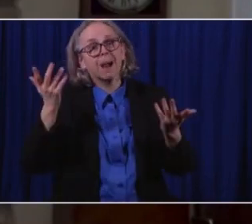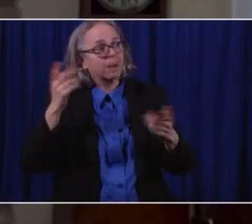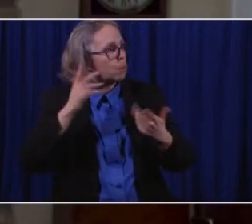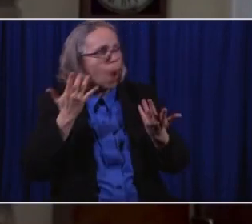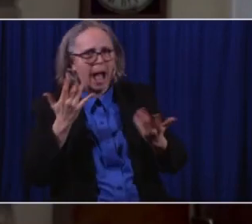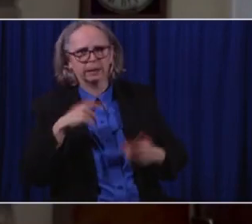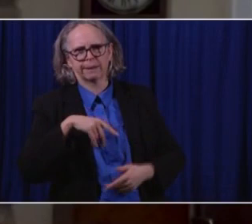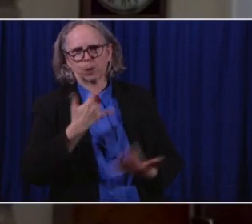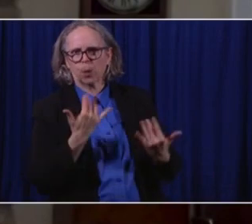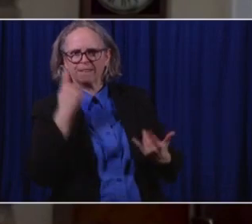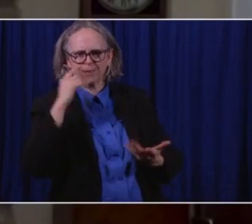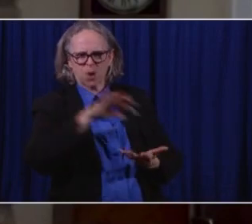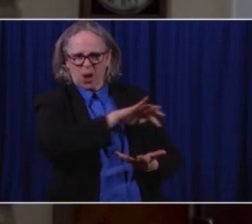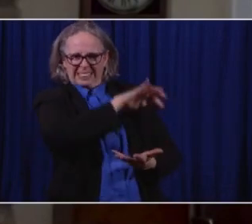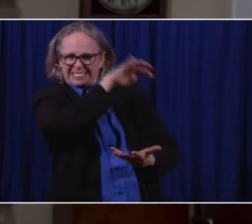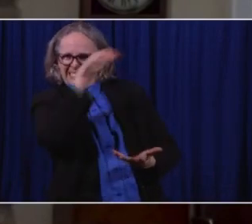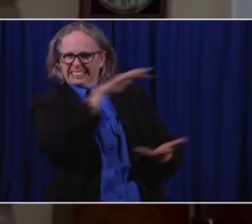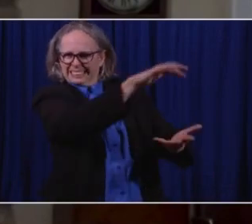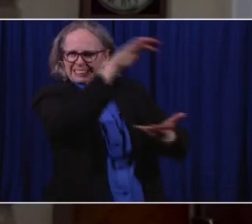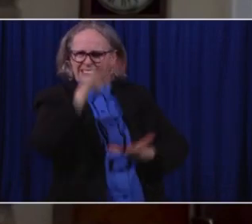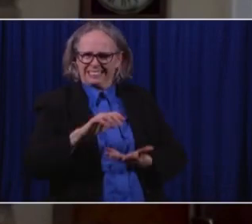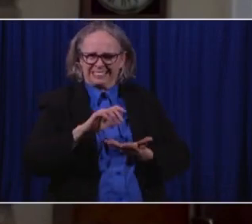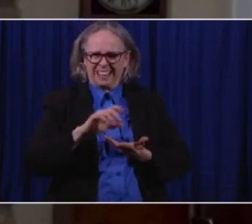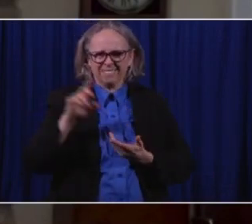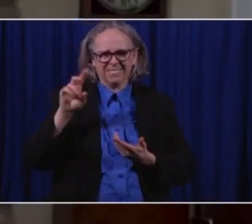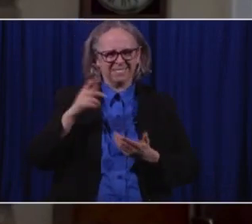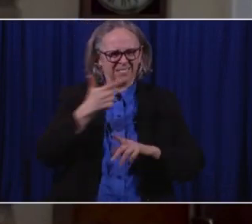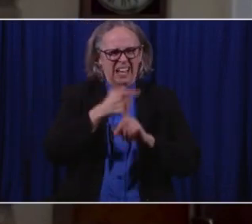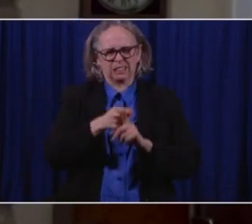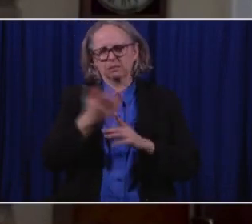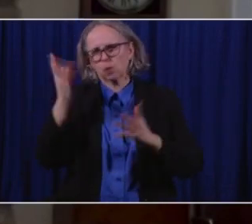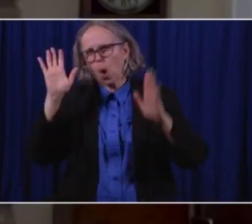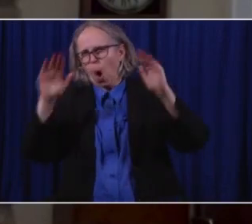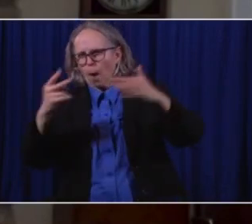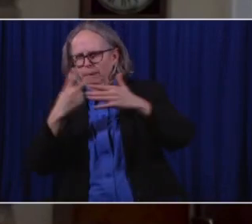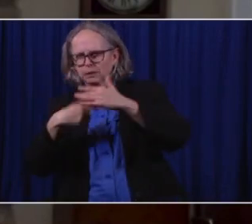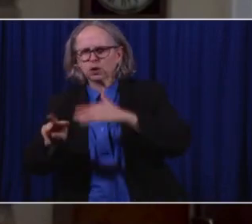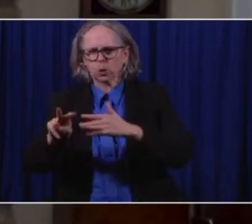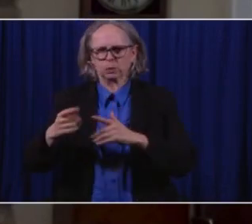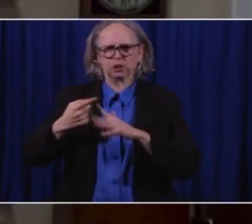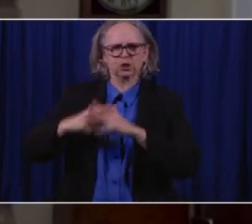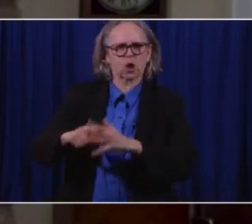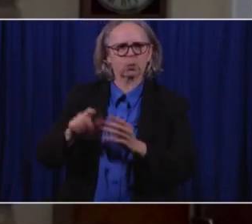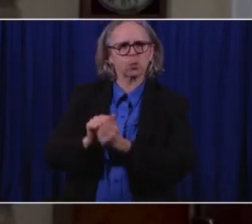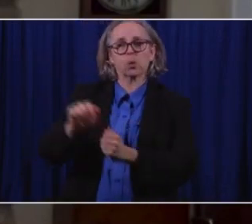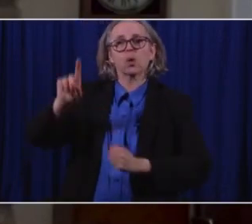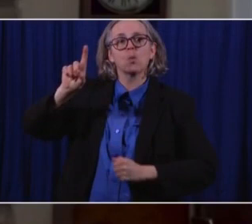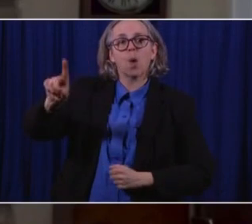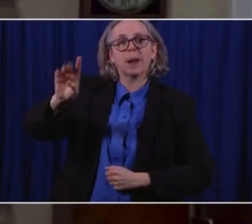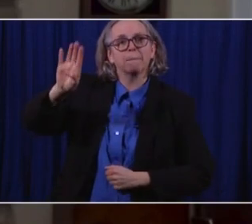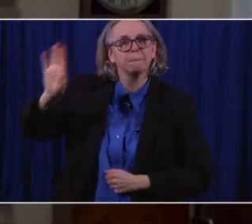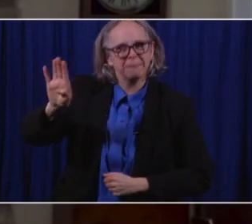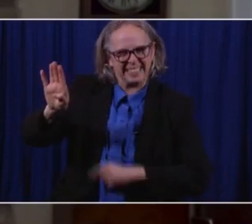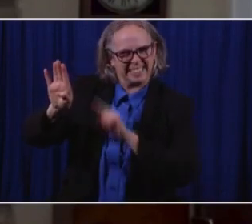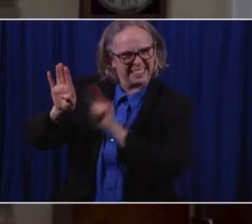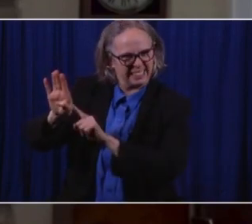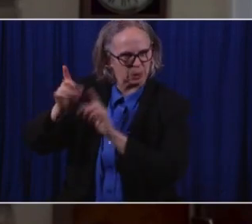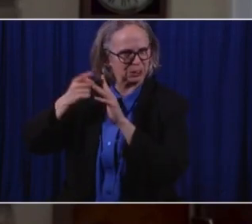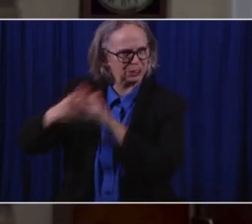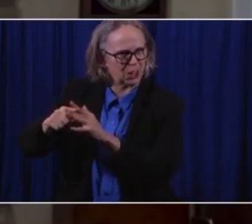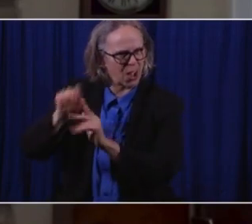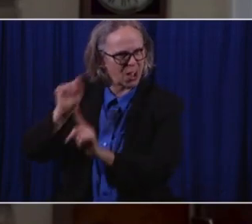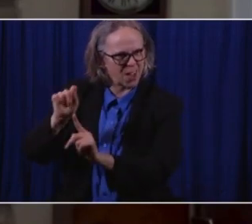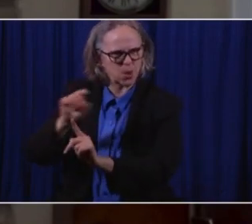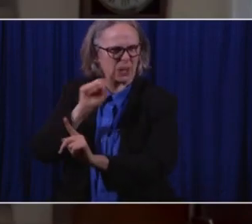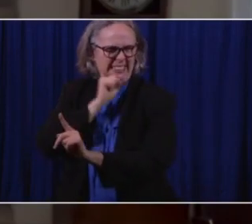cetera. But we hope in about 2 weeks to be starting in on this 1B group.